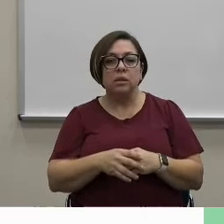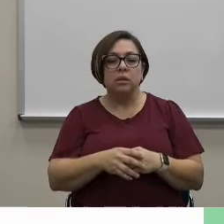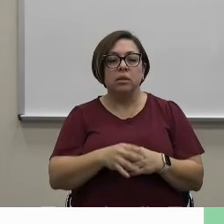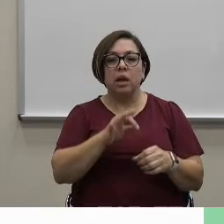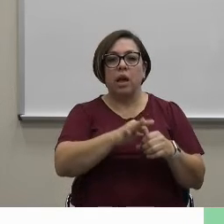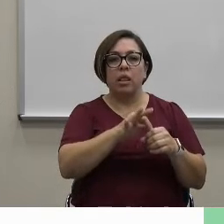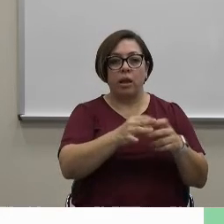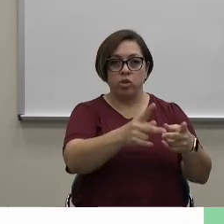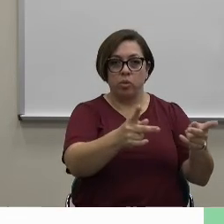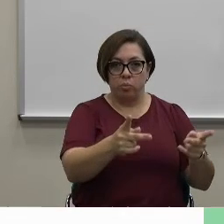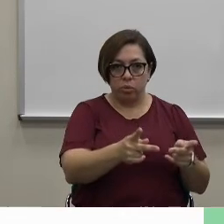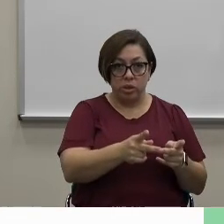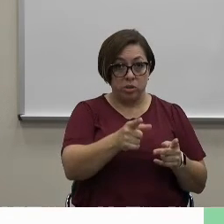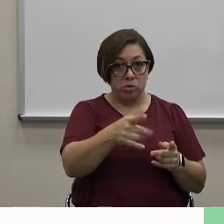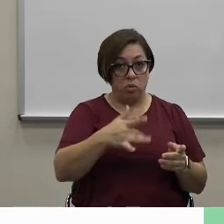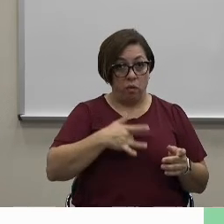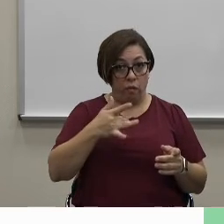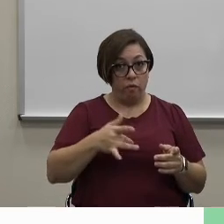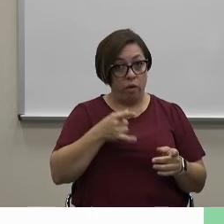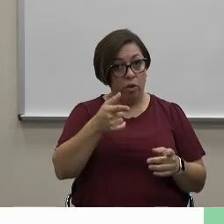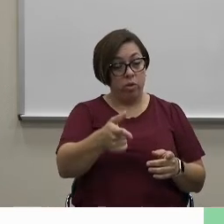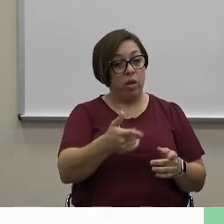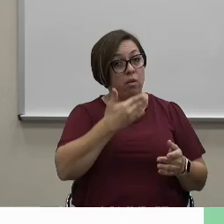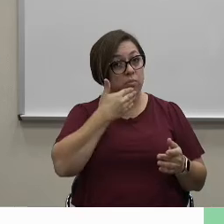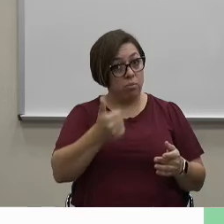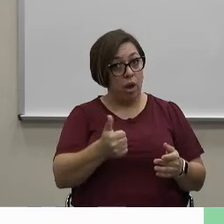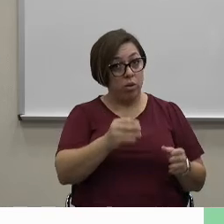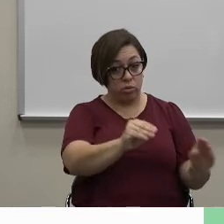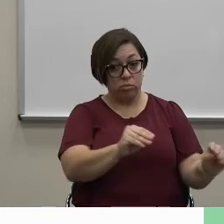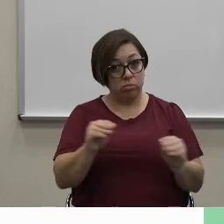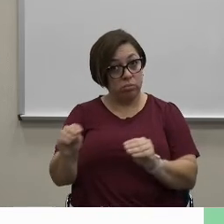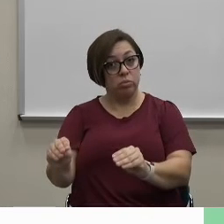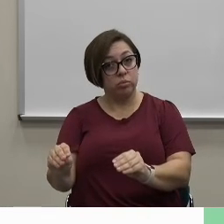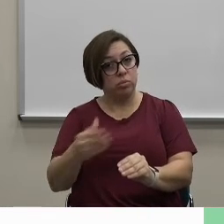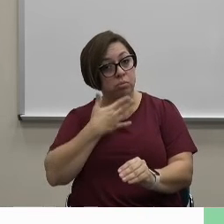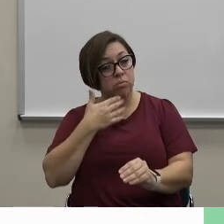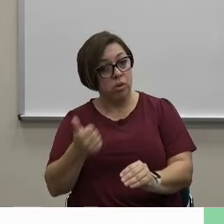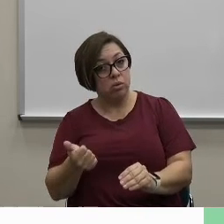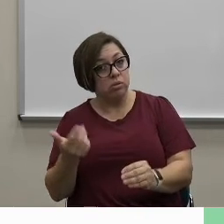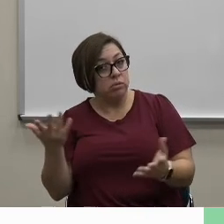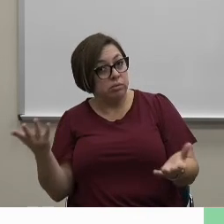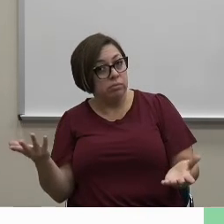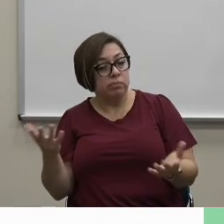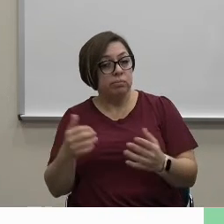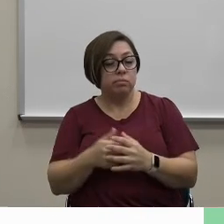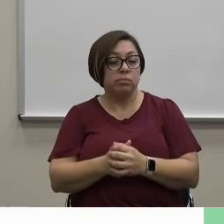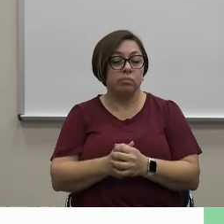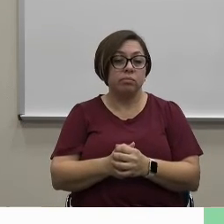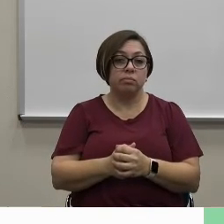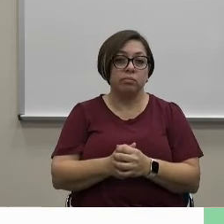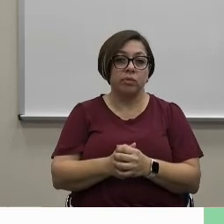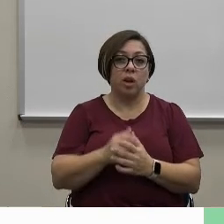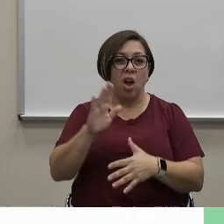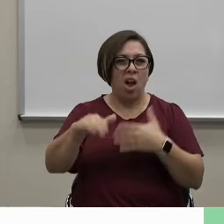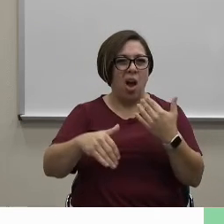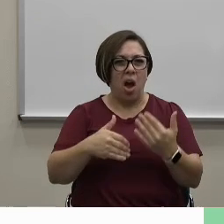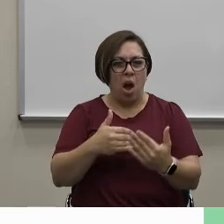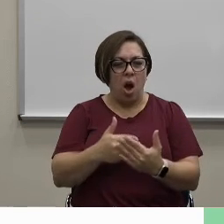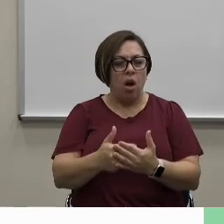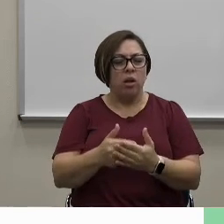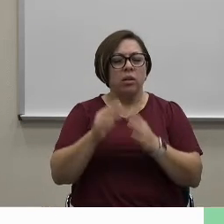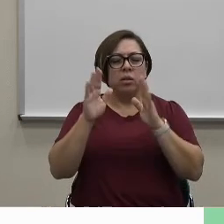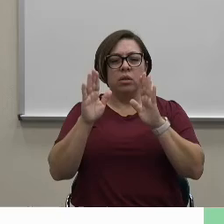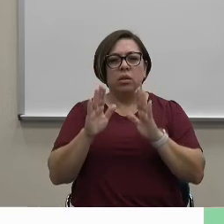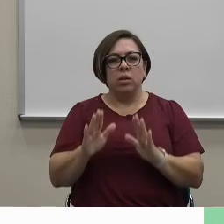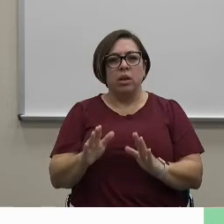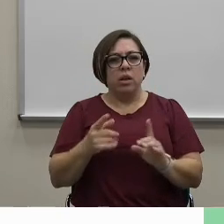are there precincts that you feel like would be better moved? And of course, and I already said the communities of interest. So all of those are excellent points that we